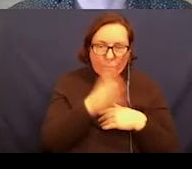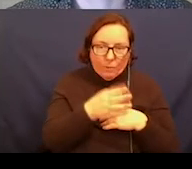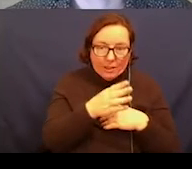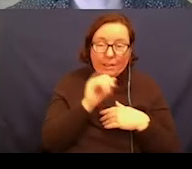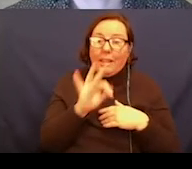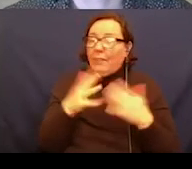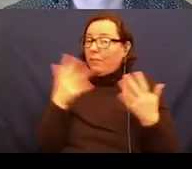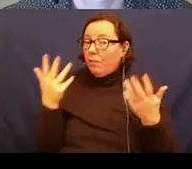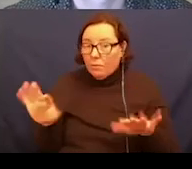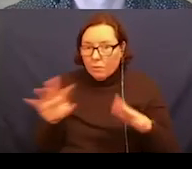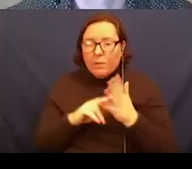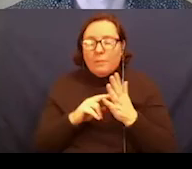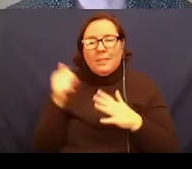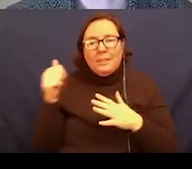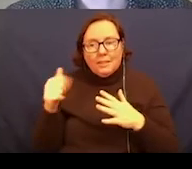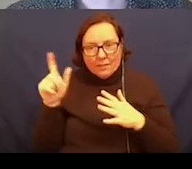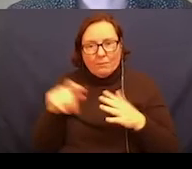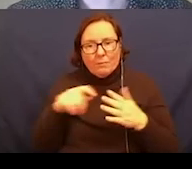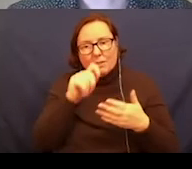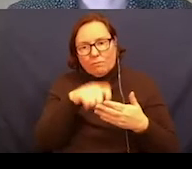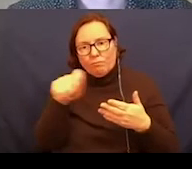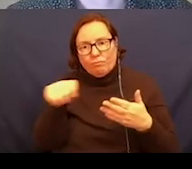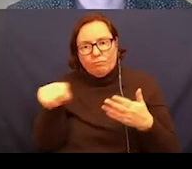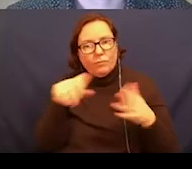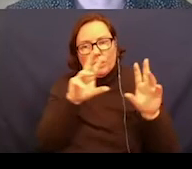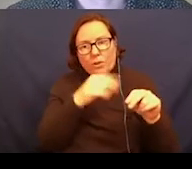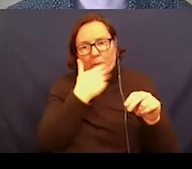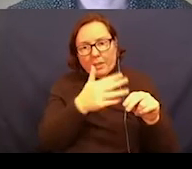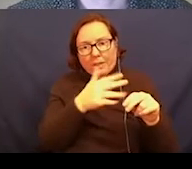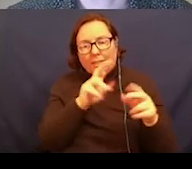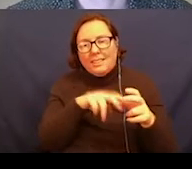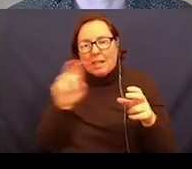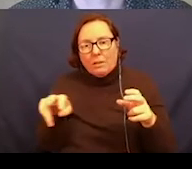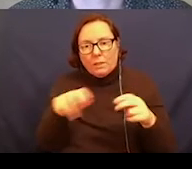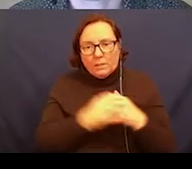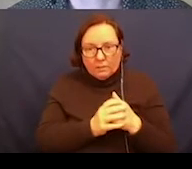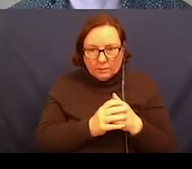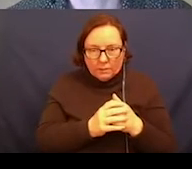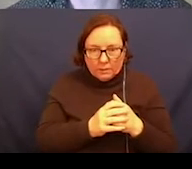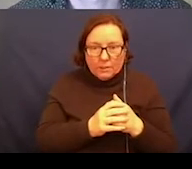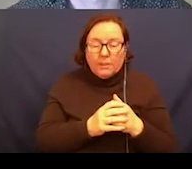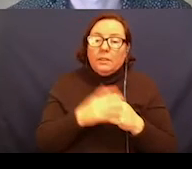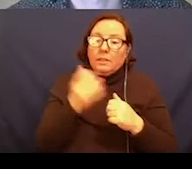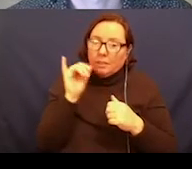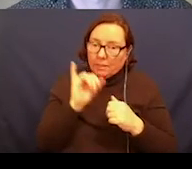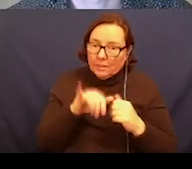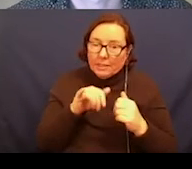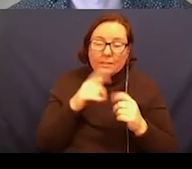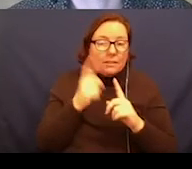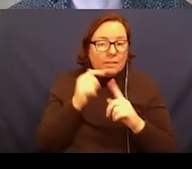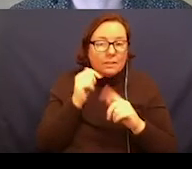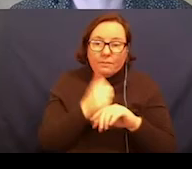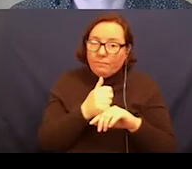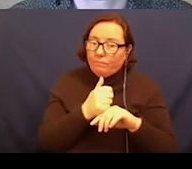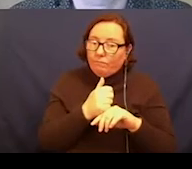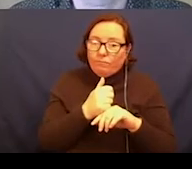As mentioned previously, the program will serve as the new default electric option